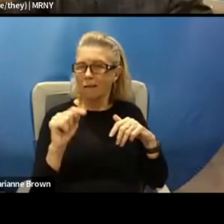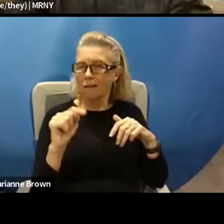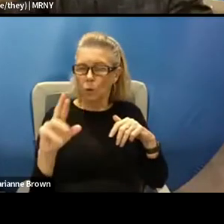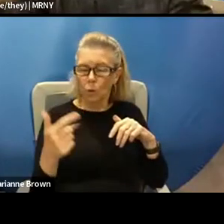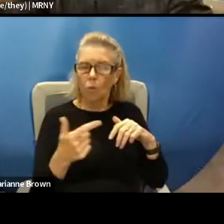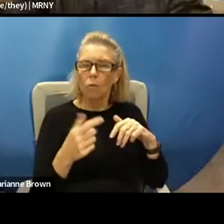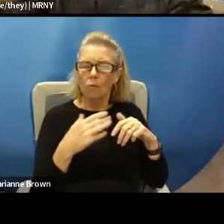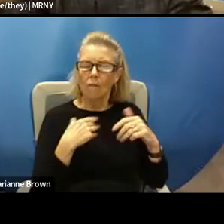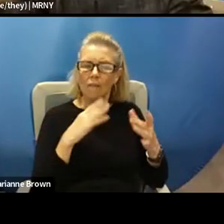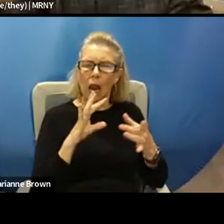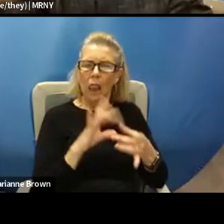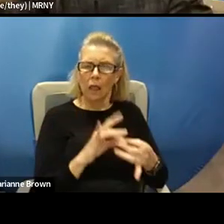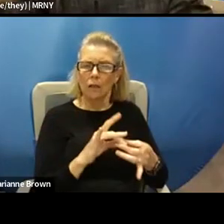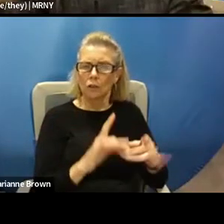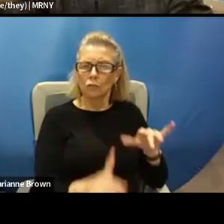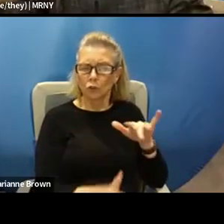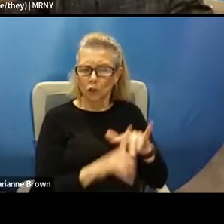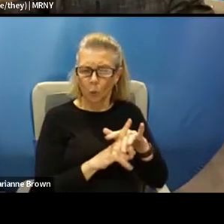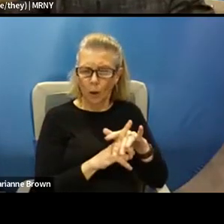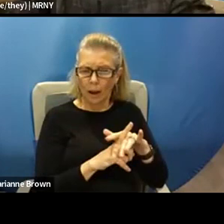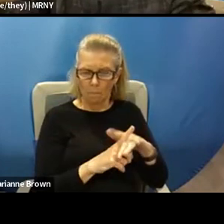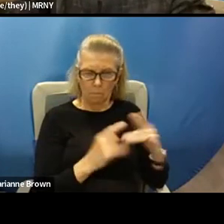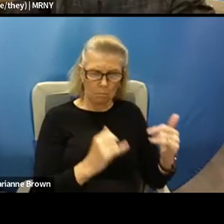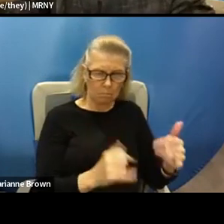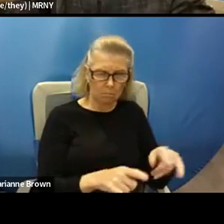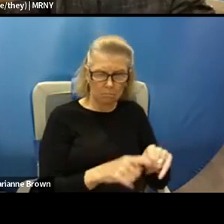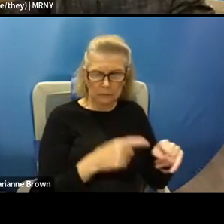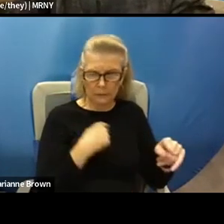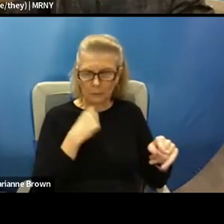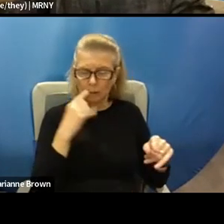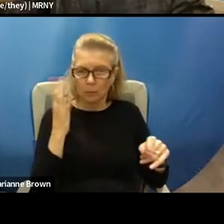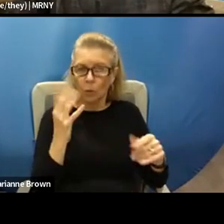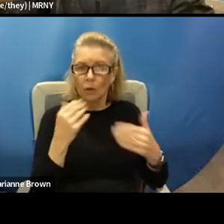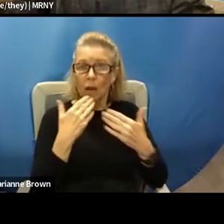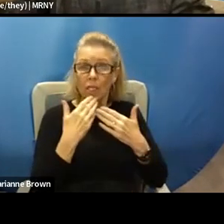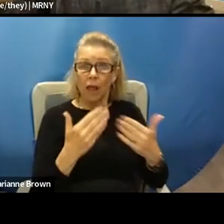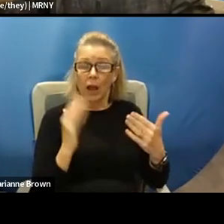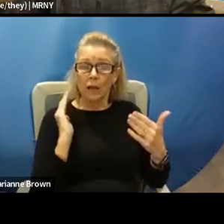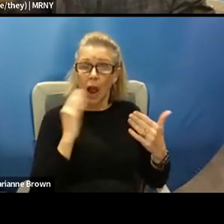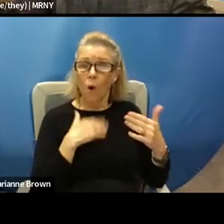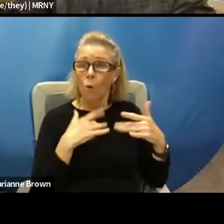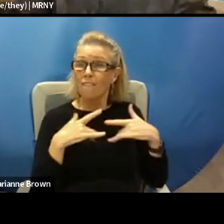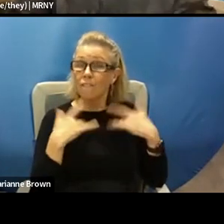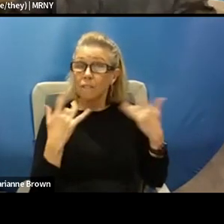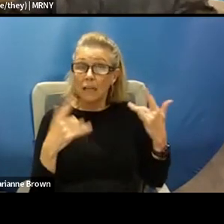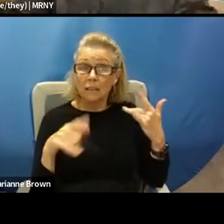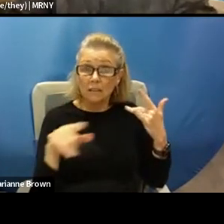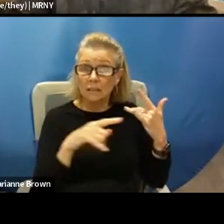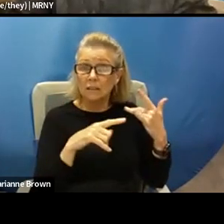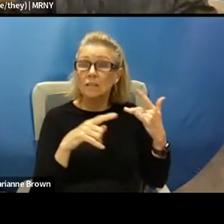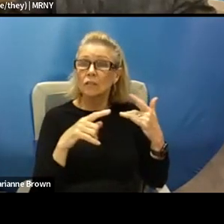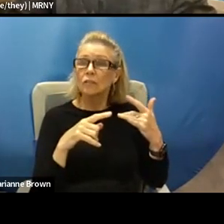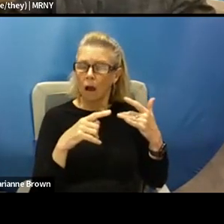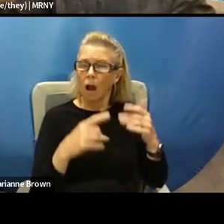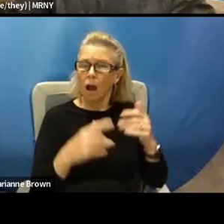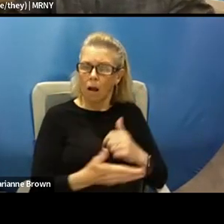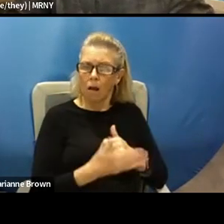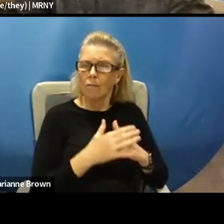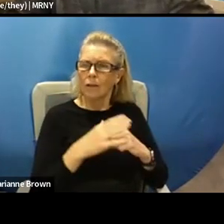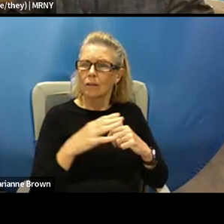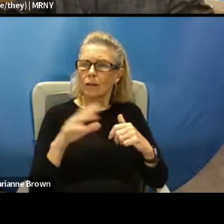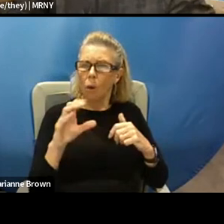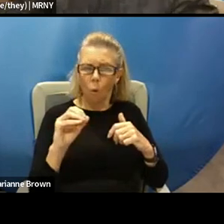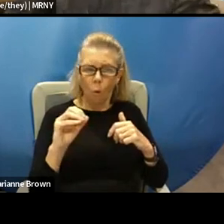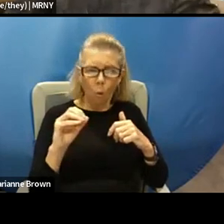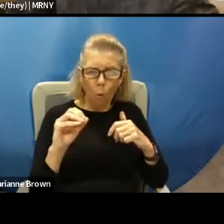link that's showing up in chat as I'm speaking. I want to thank our events fellow, Fernando, who's been helping and supplying